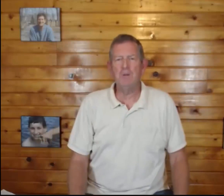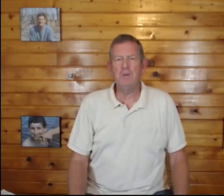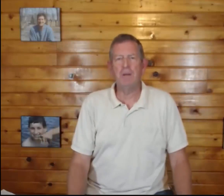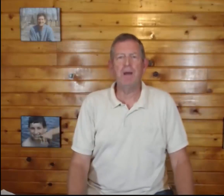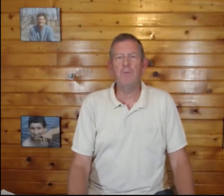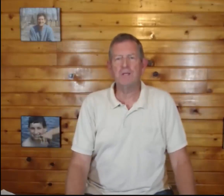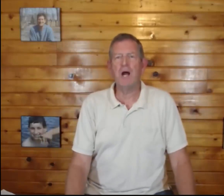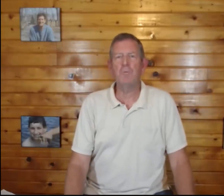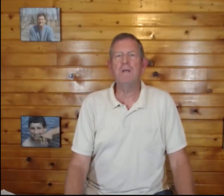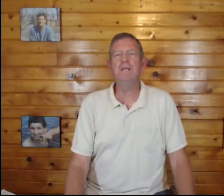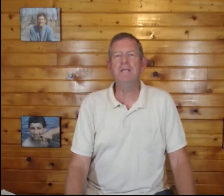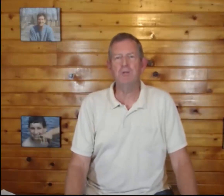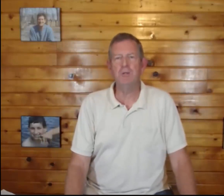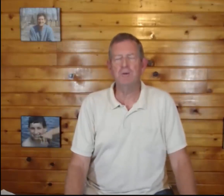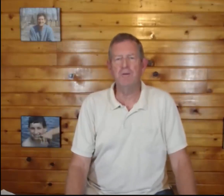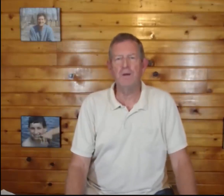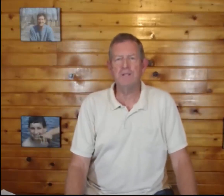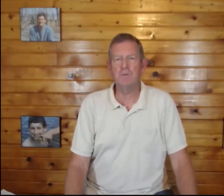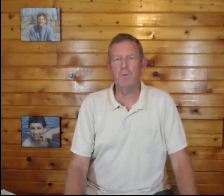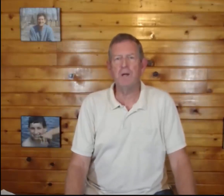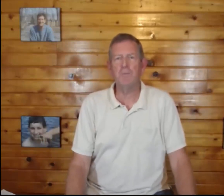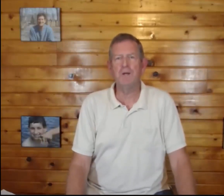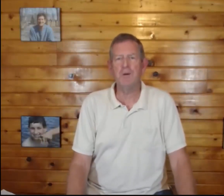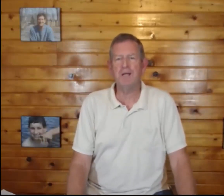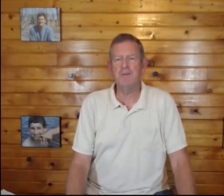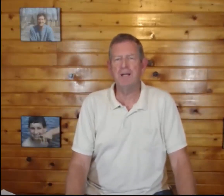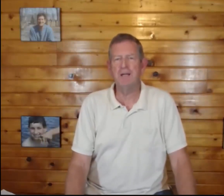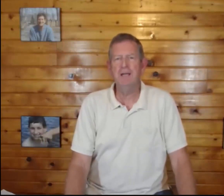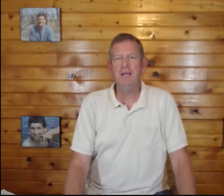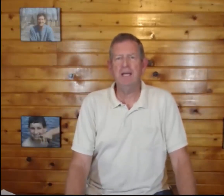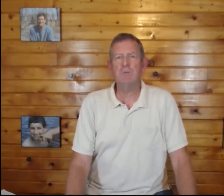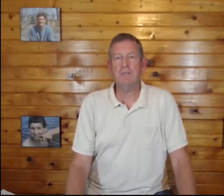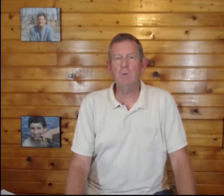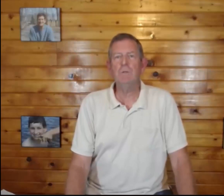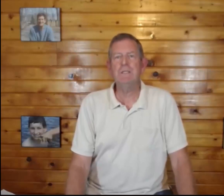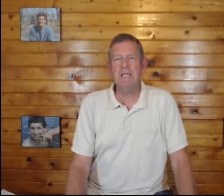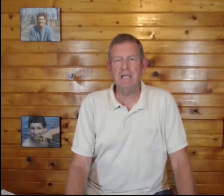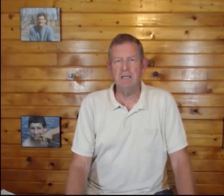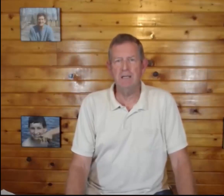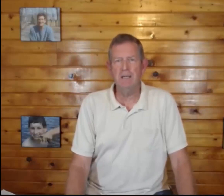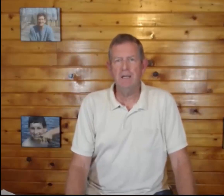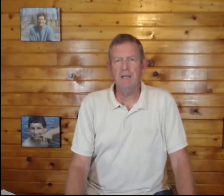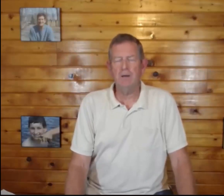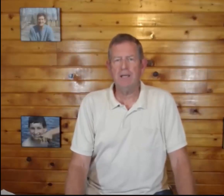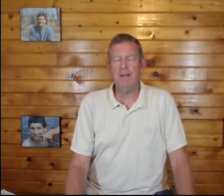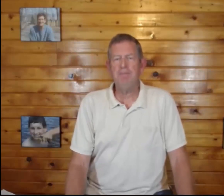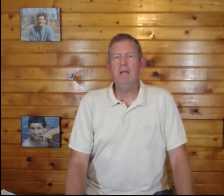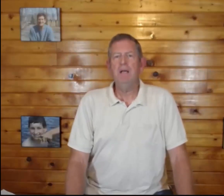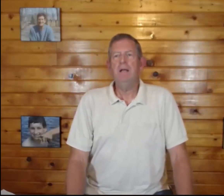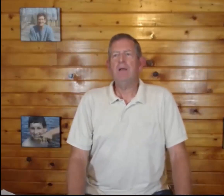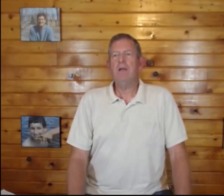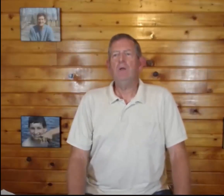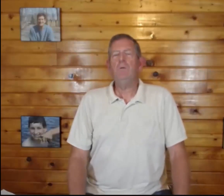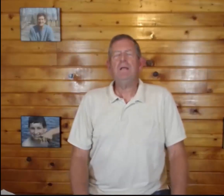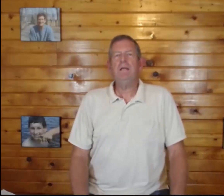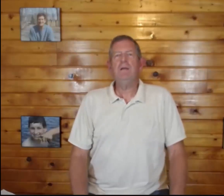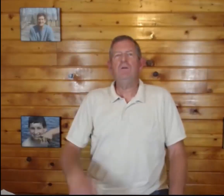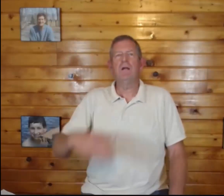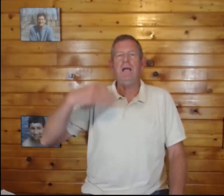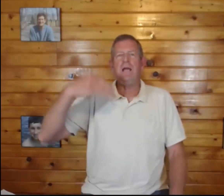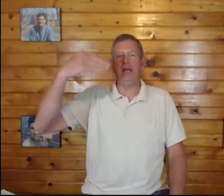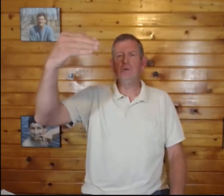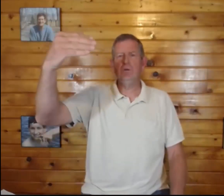And which, by the way, is a hard way to teach. Your voice gets worn out pretty quickly, but it's what students need, okay? Now, you think